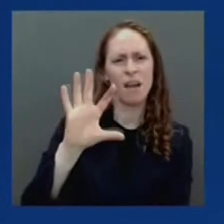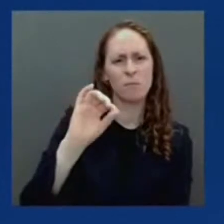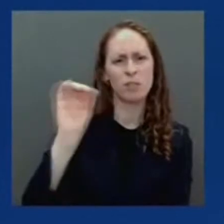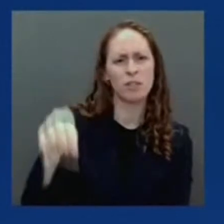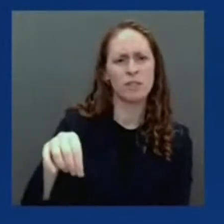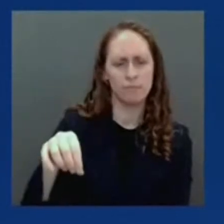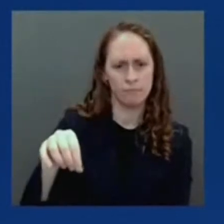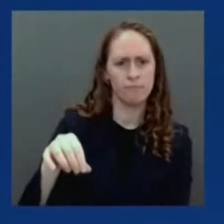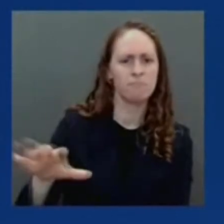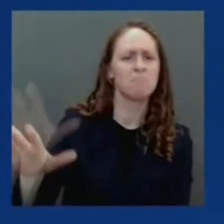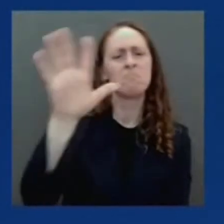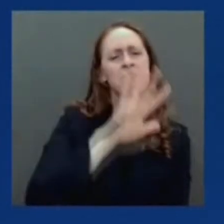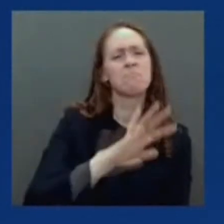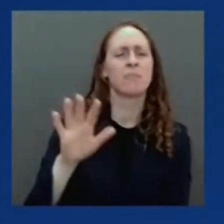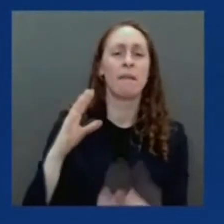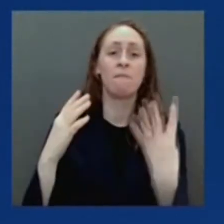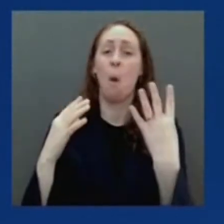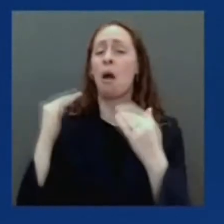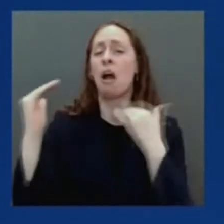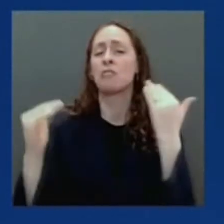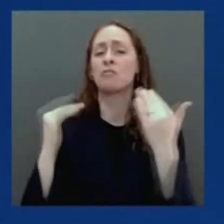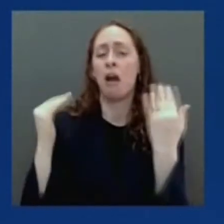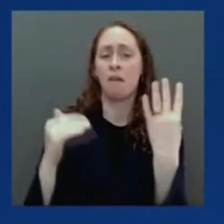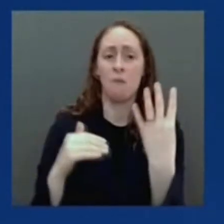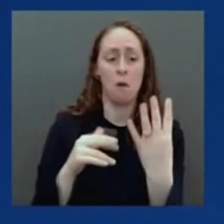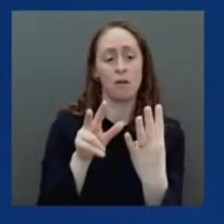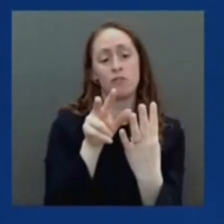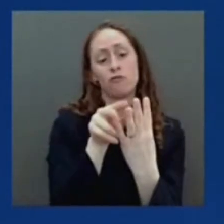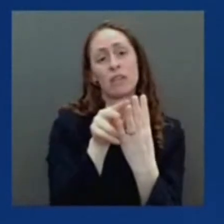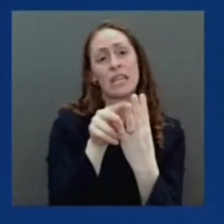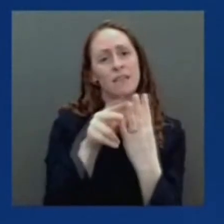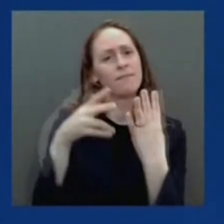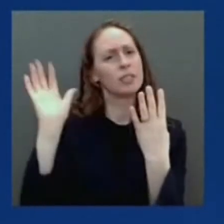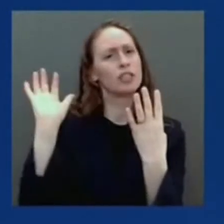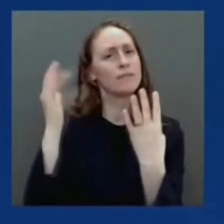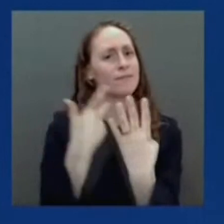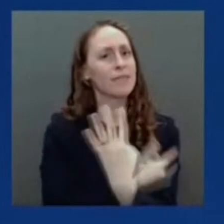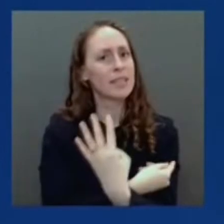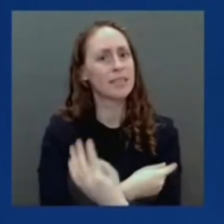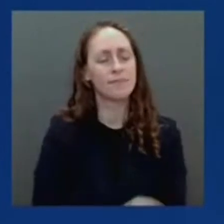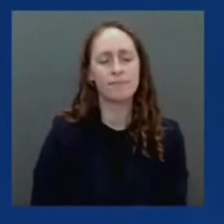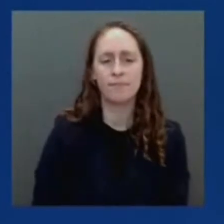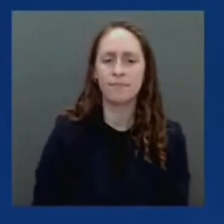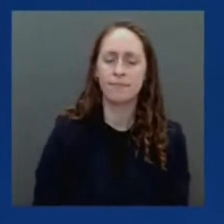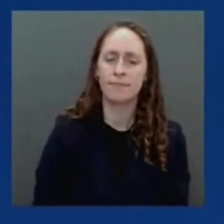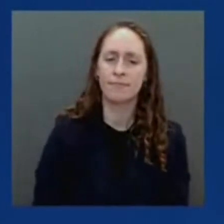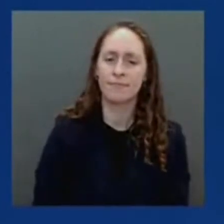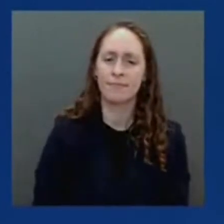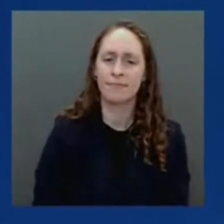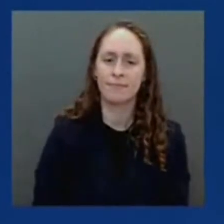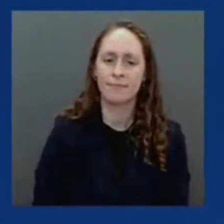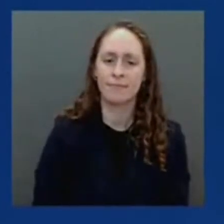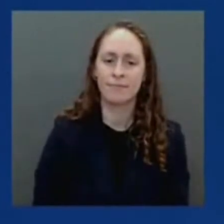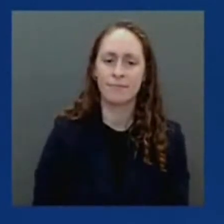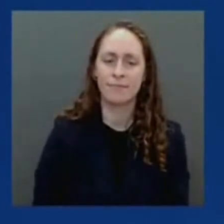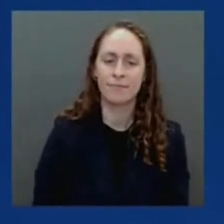1% when the president took office a year ago, people vaccinated, so from 1% up to 75% of